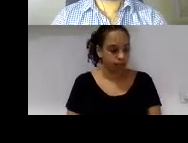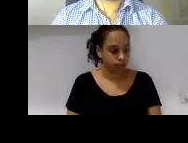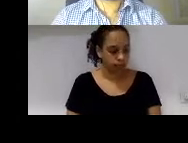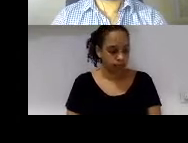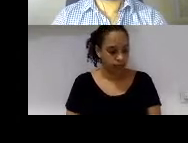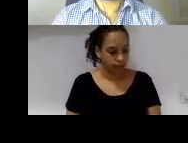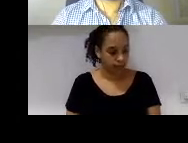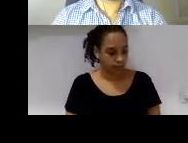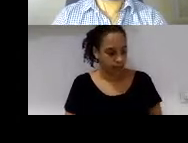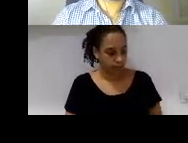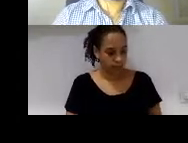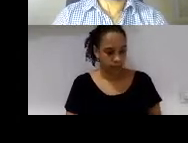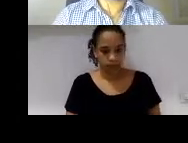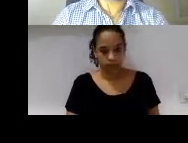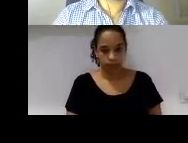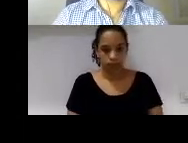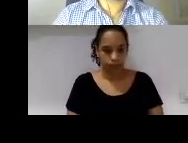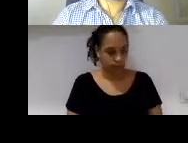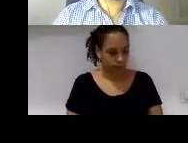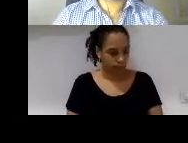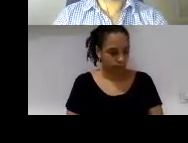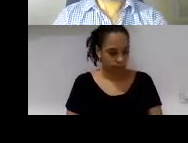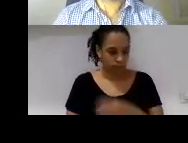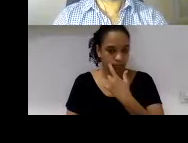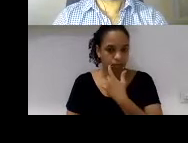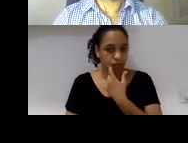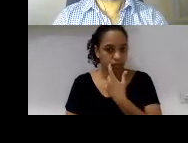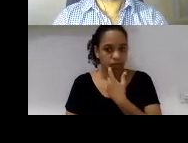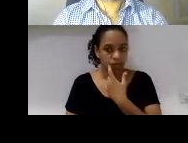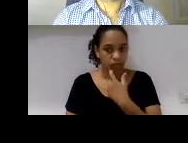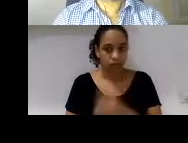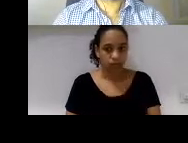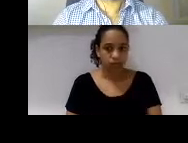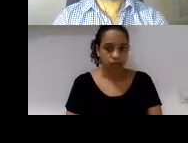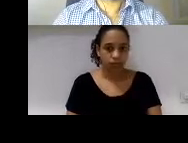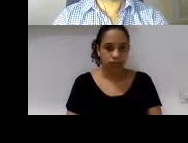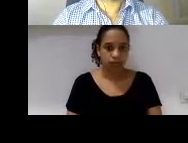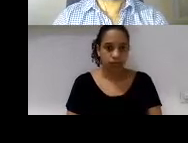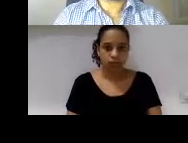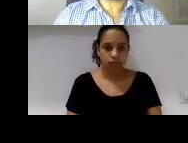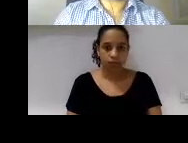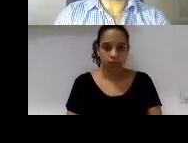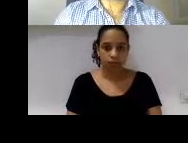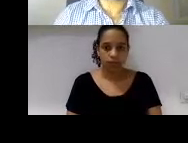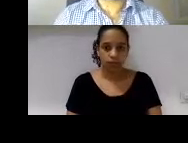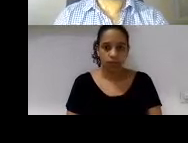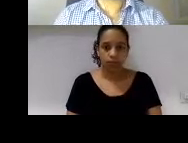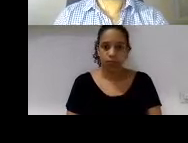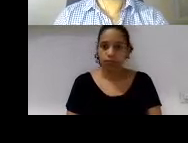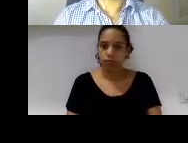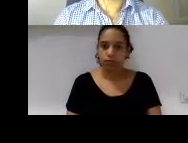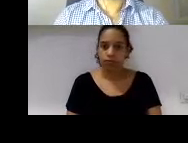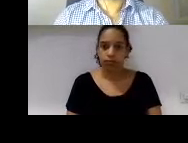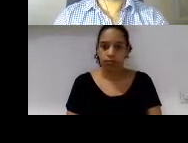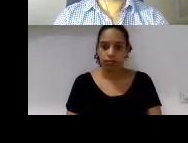or just the political system in isolation from the economic system, for example. So, what does it mean to